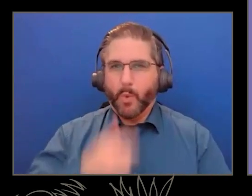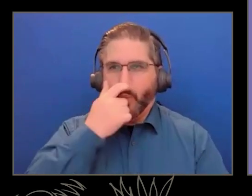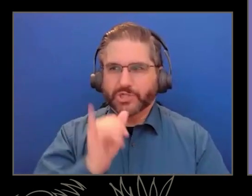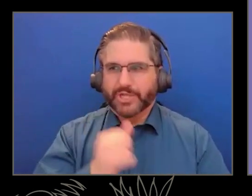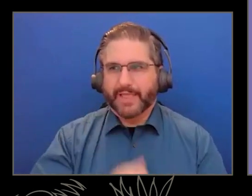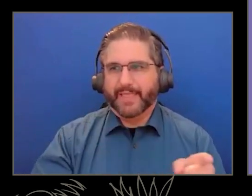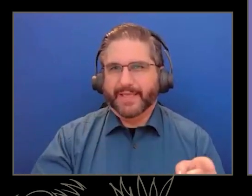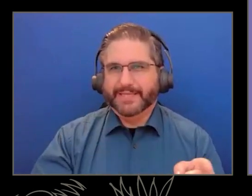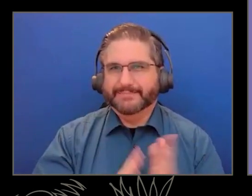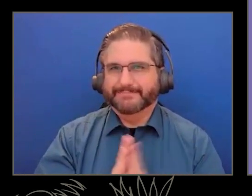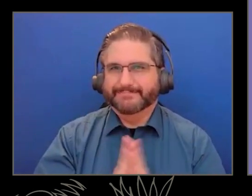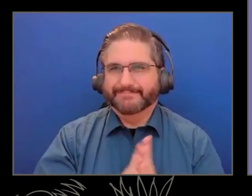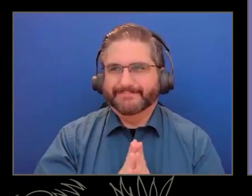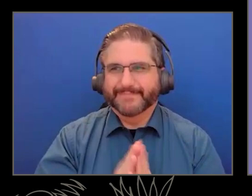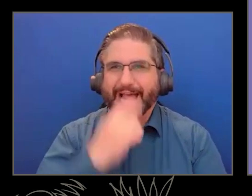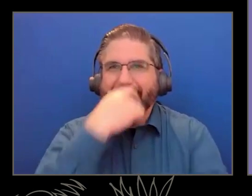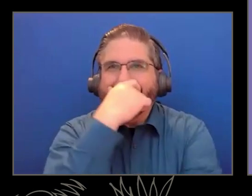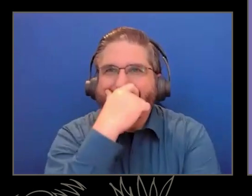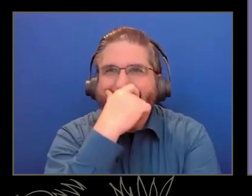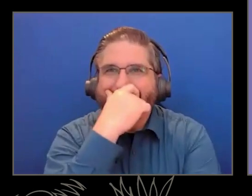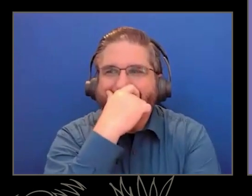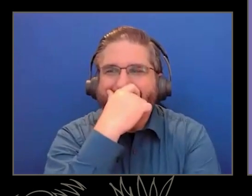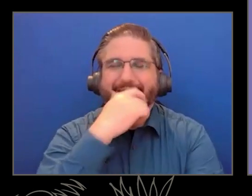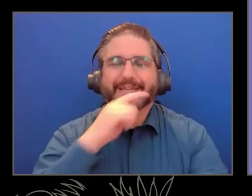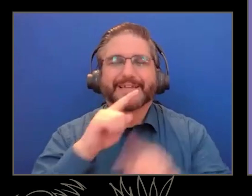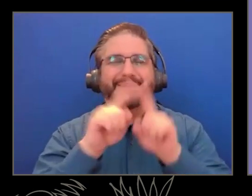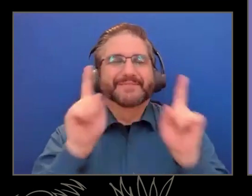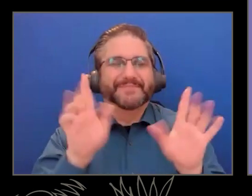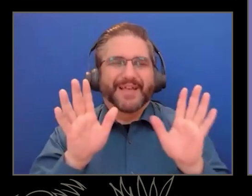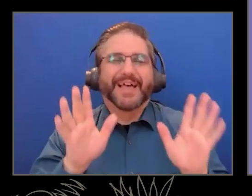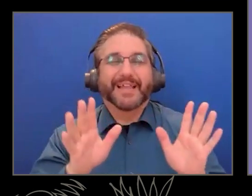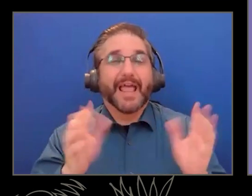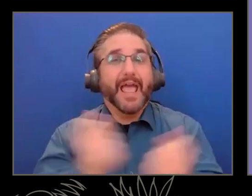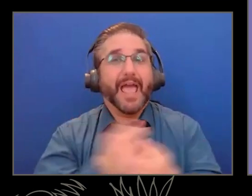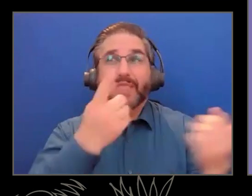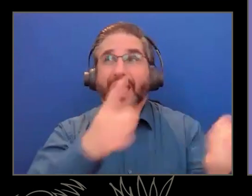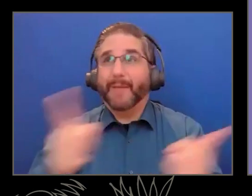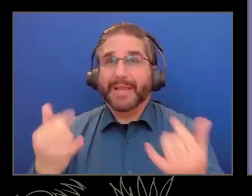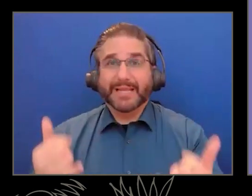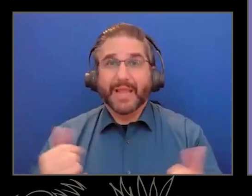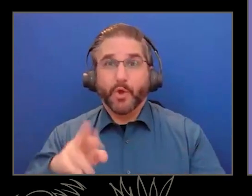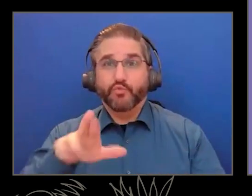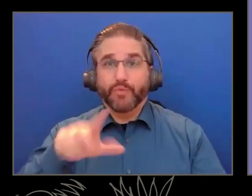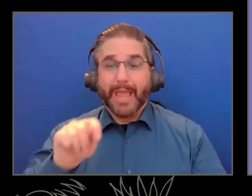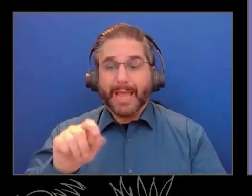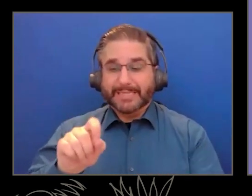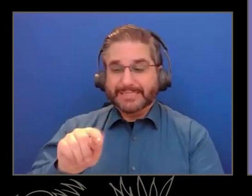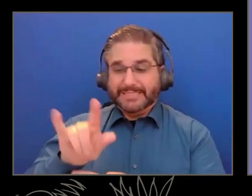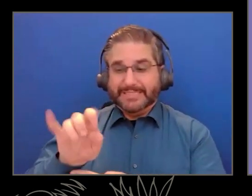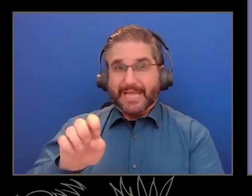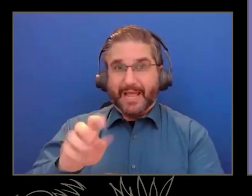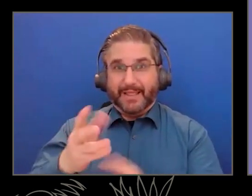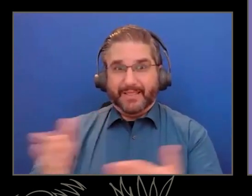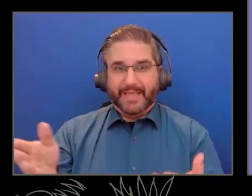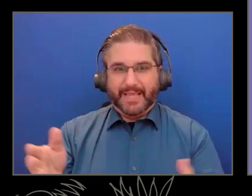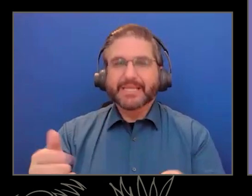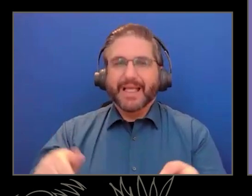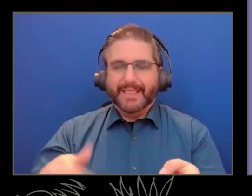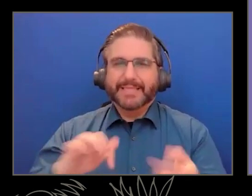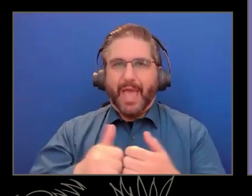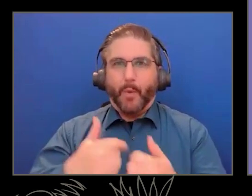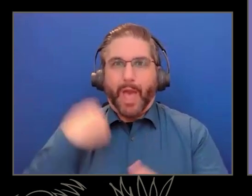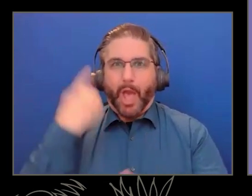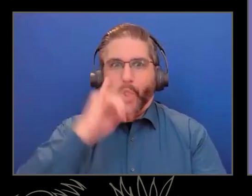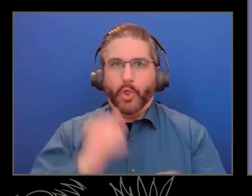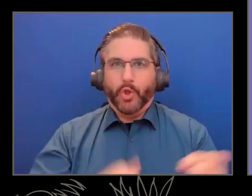of the things that have happened in the React styling world recently, this is exactly how I have been looking when I'm seeing things on Twitter and everywhere